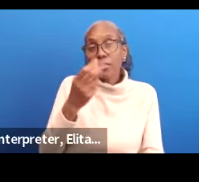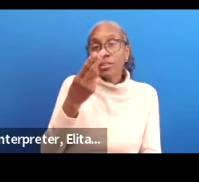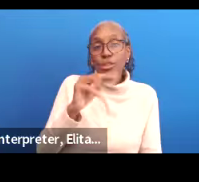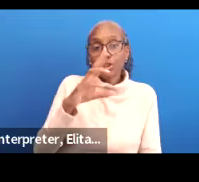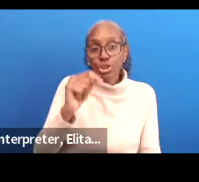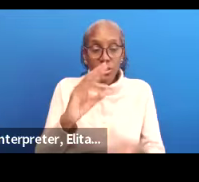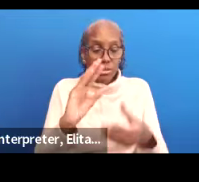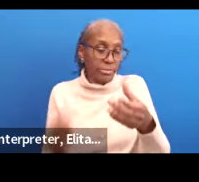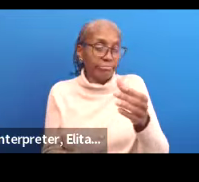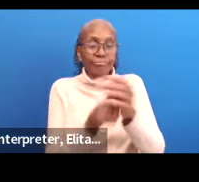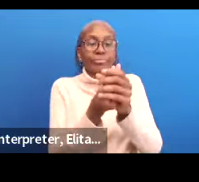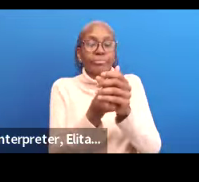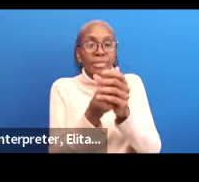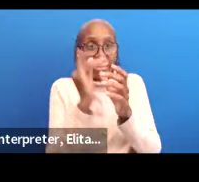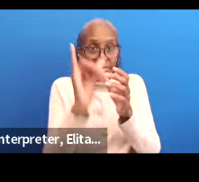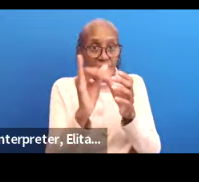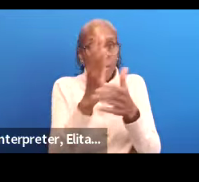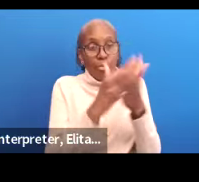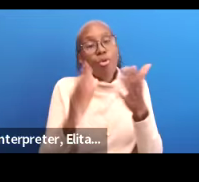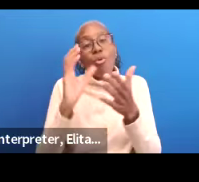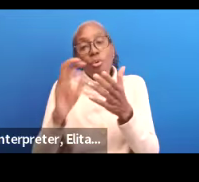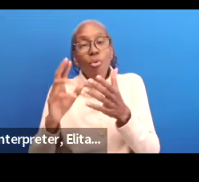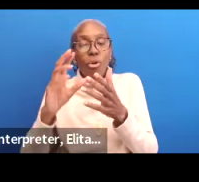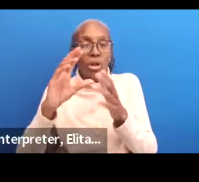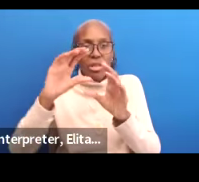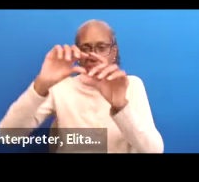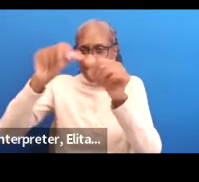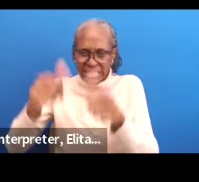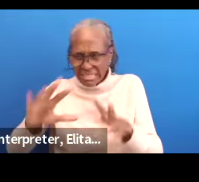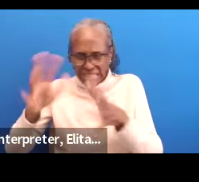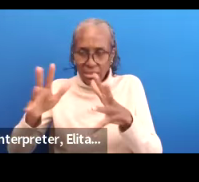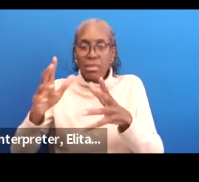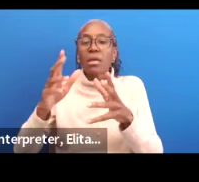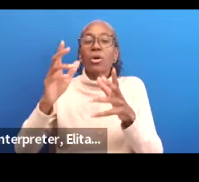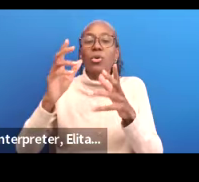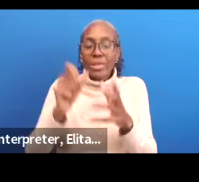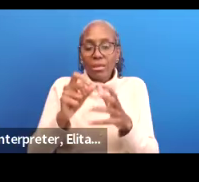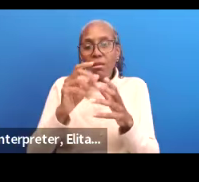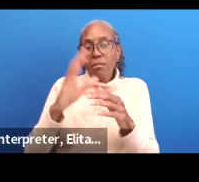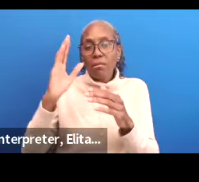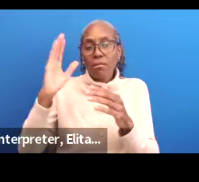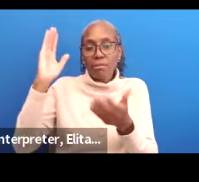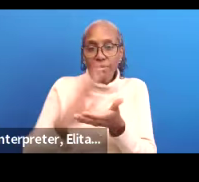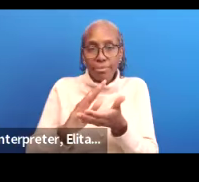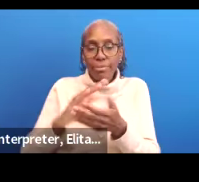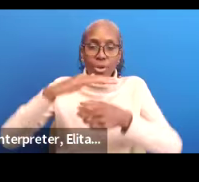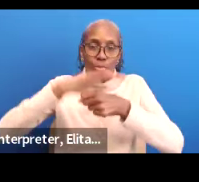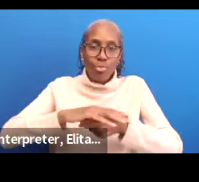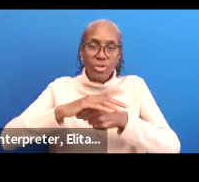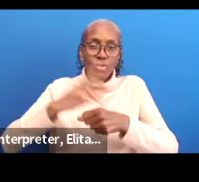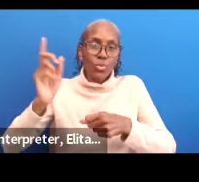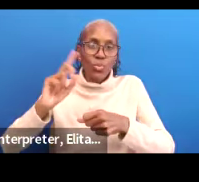syrinx or correction of your deformity to take off the pressure that's